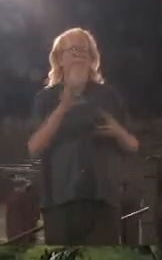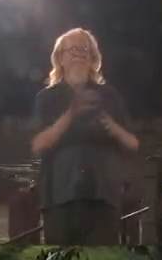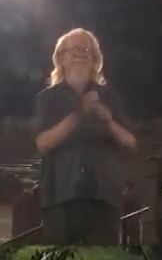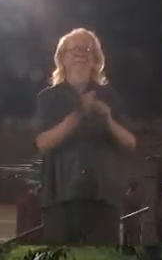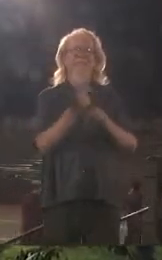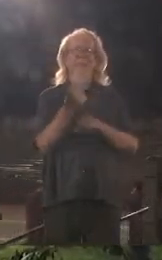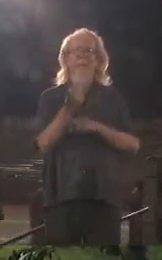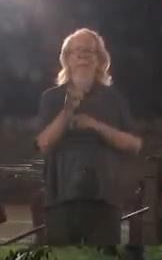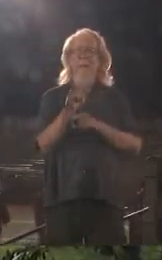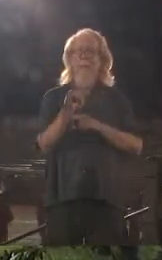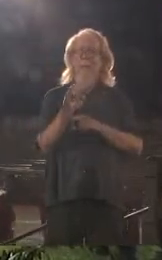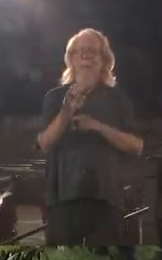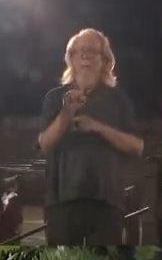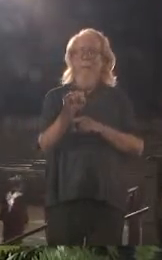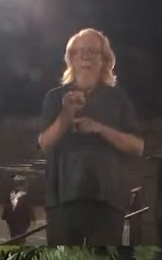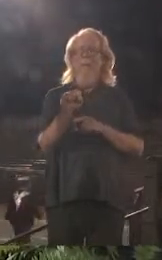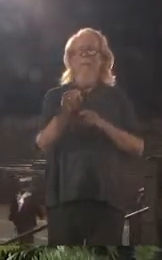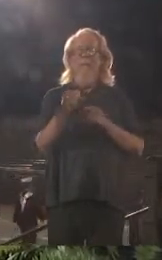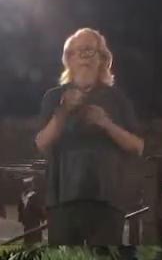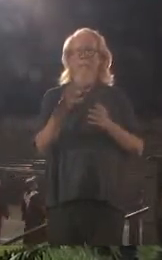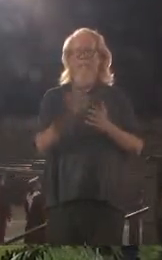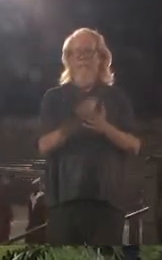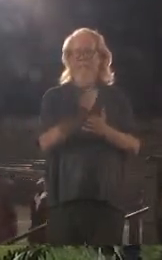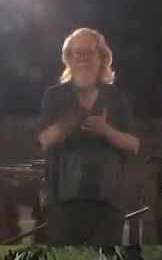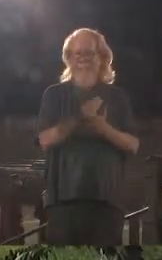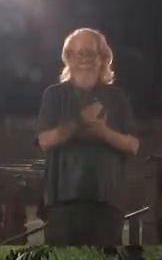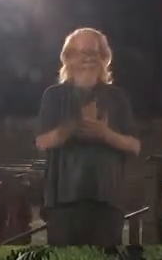Millennium Scholarship.